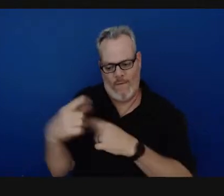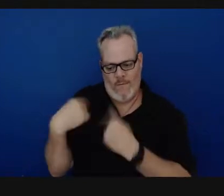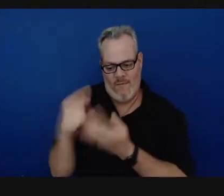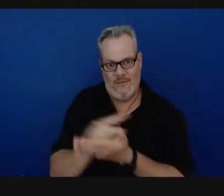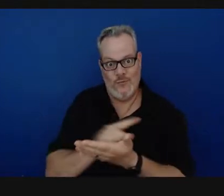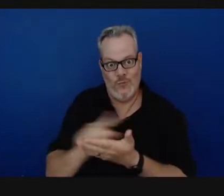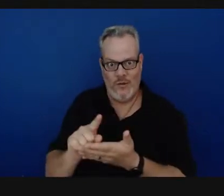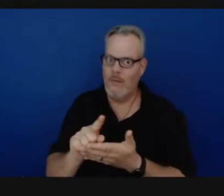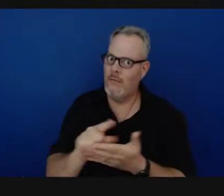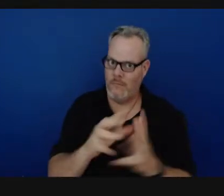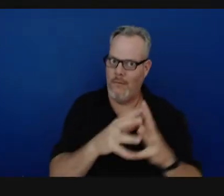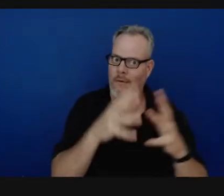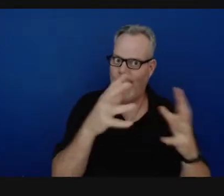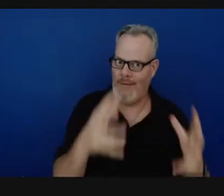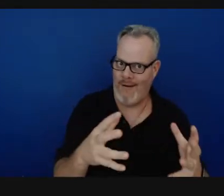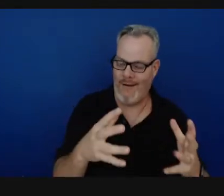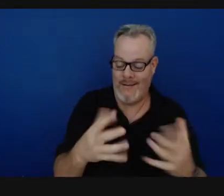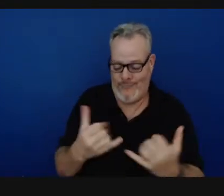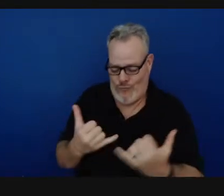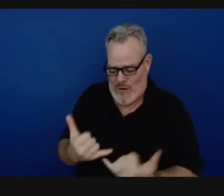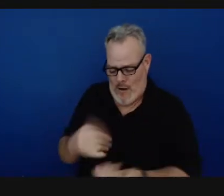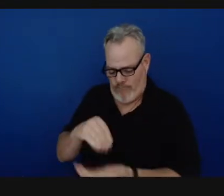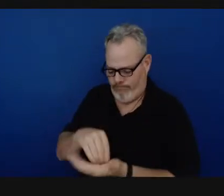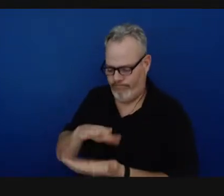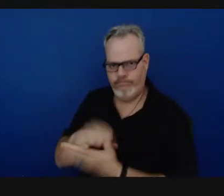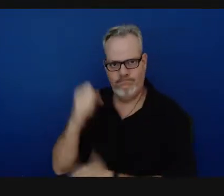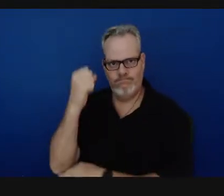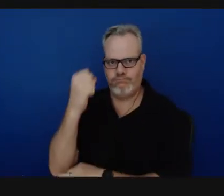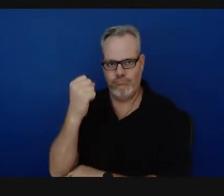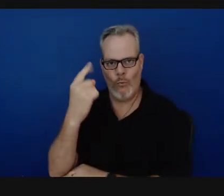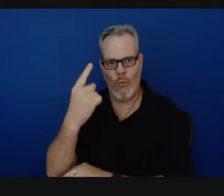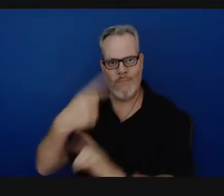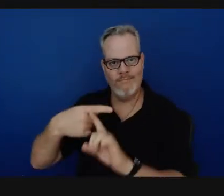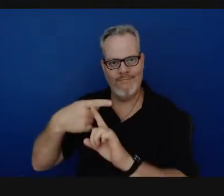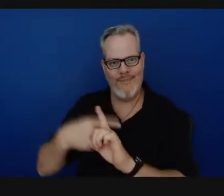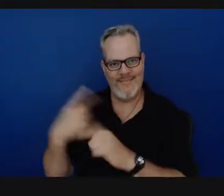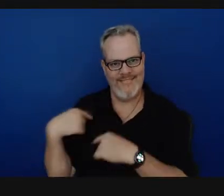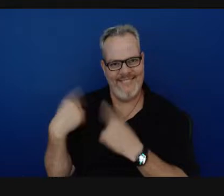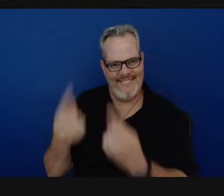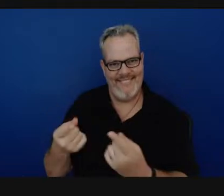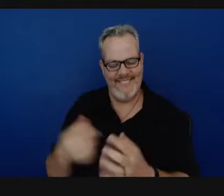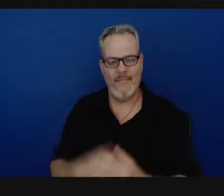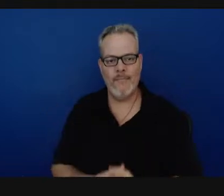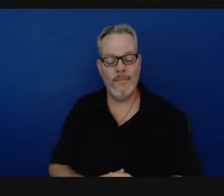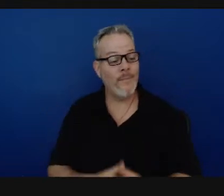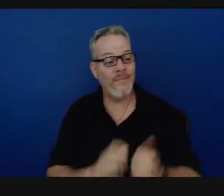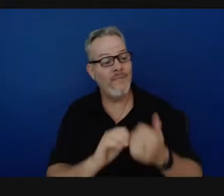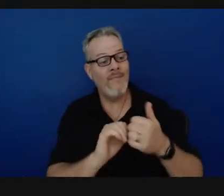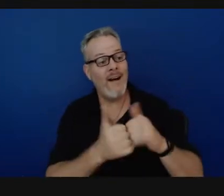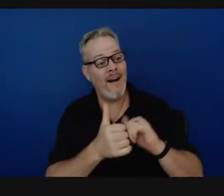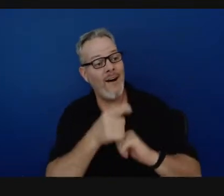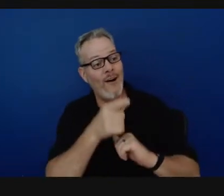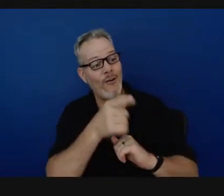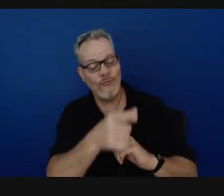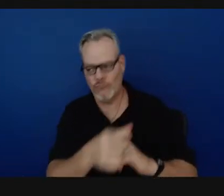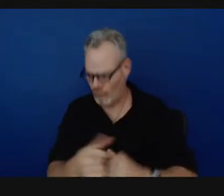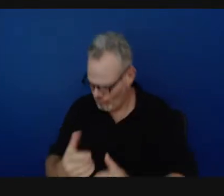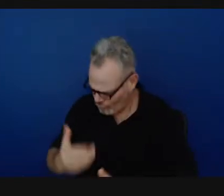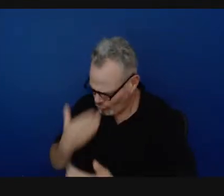month milestone since this eruption actually began. How have you been, Dane? Busy week? Doing pretty good.